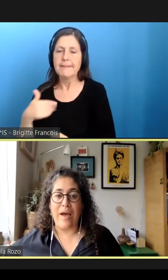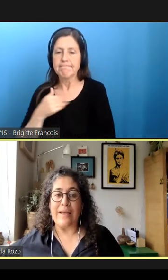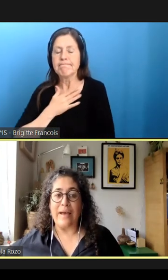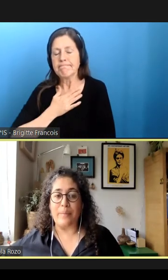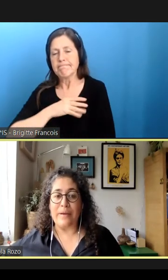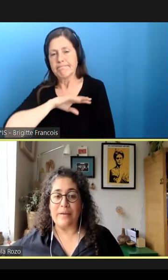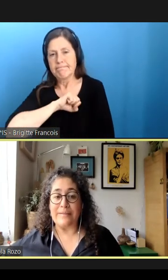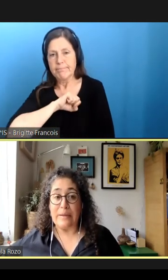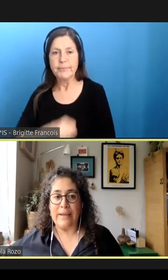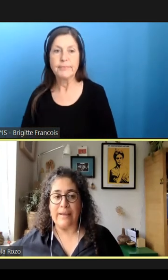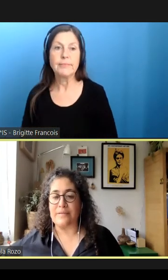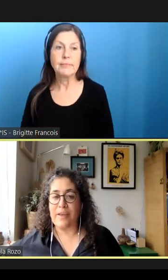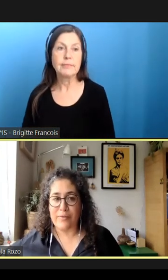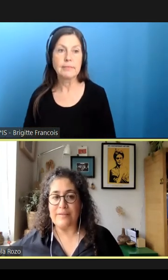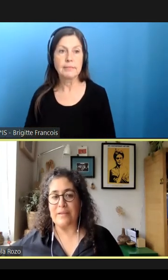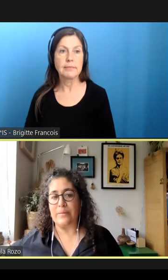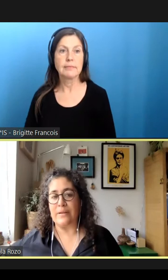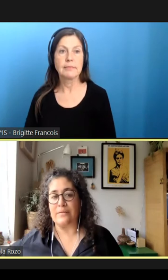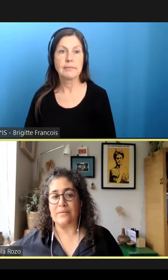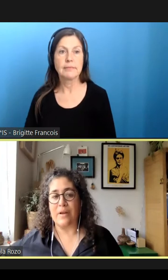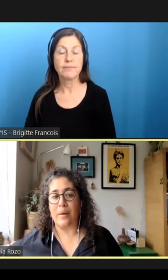So around siblings, hearing